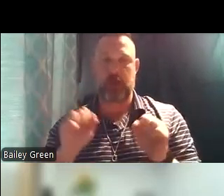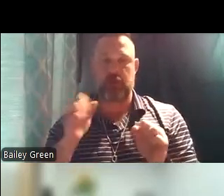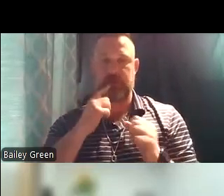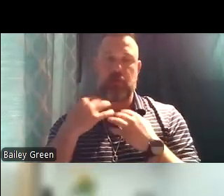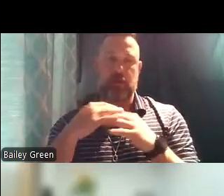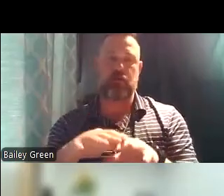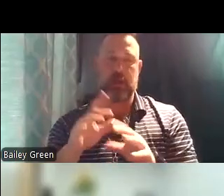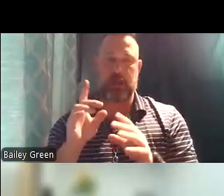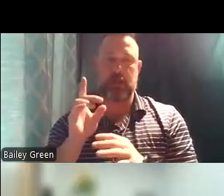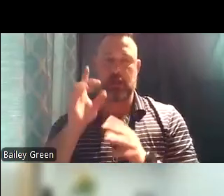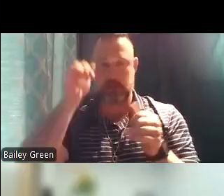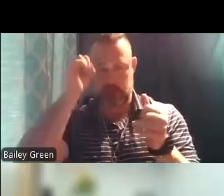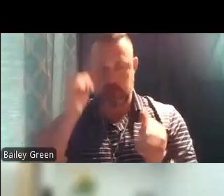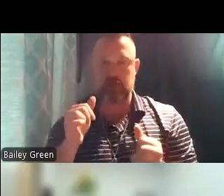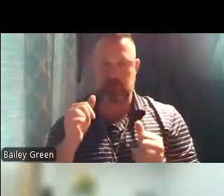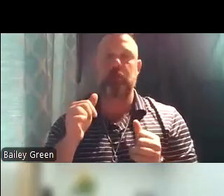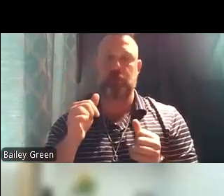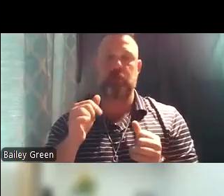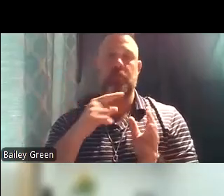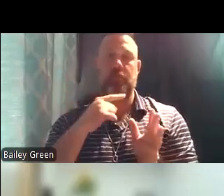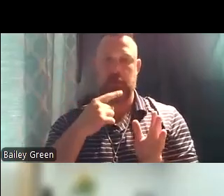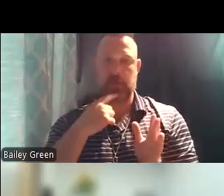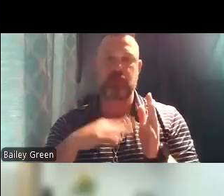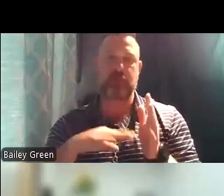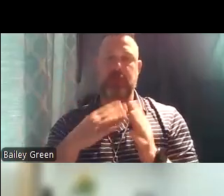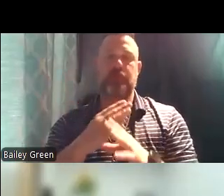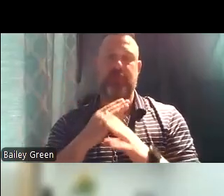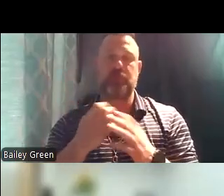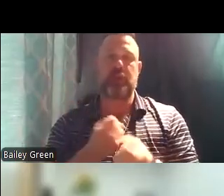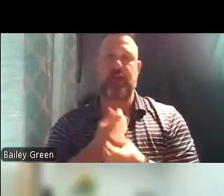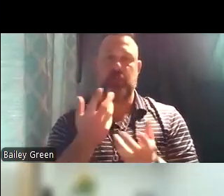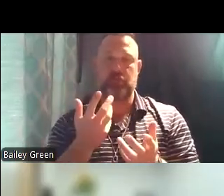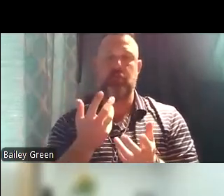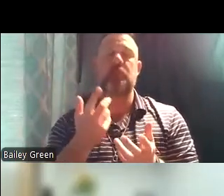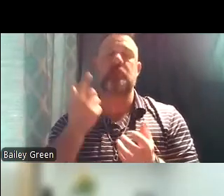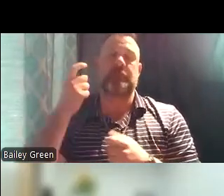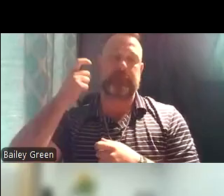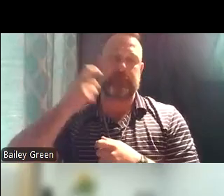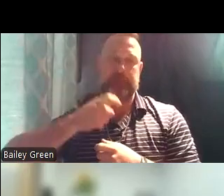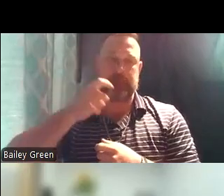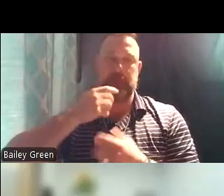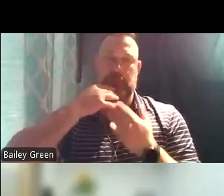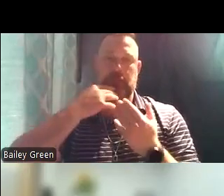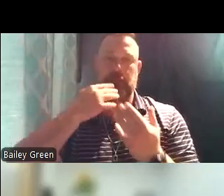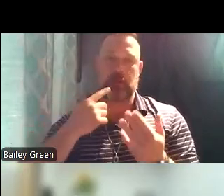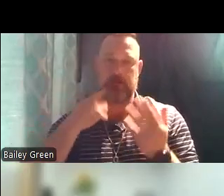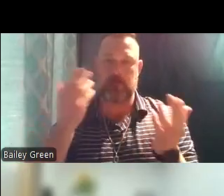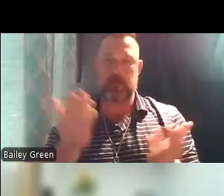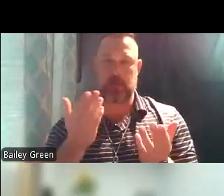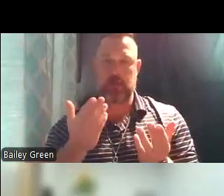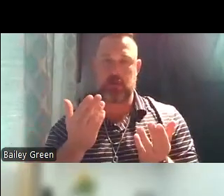integrating dementia care into population-based prevention efforts. Much needed. Thank you so much for being